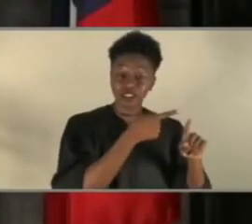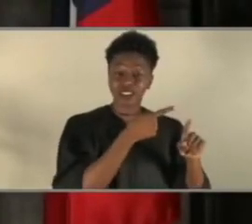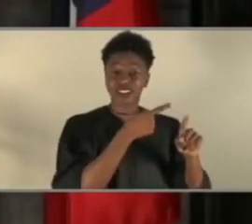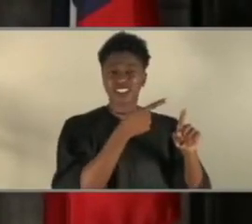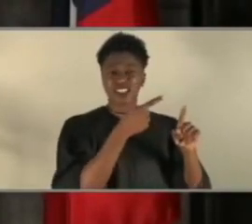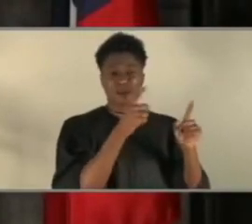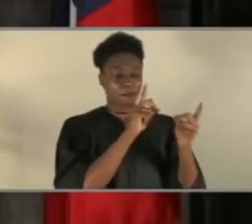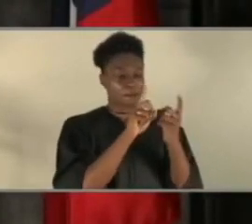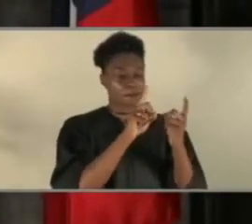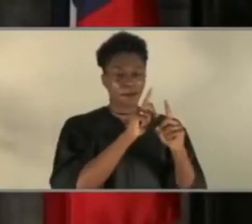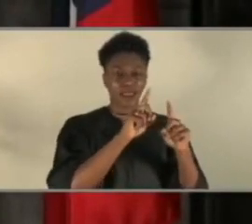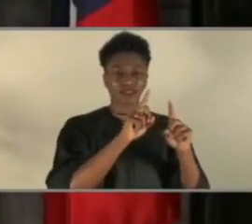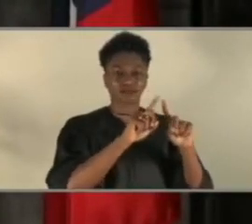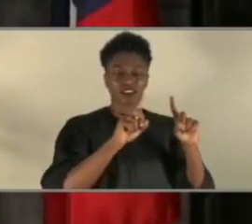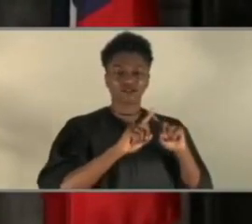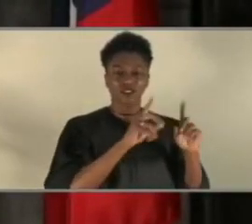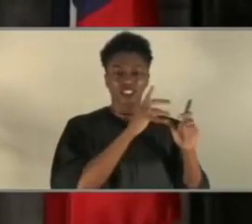and staff,